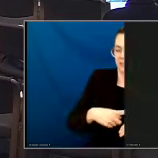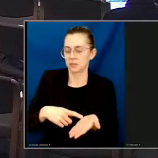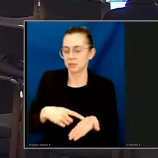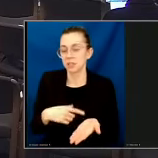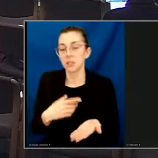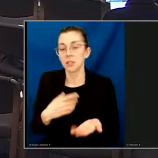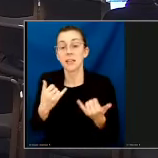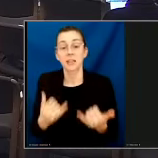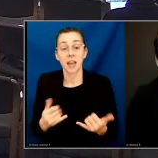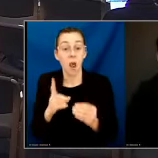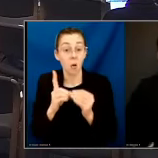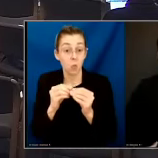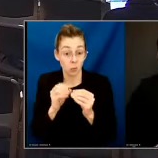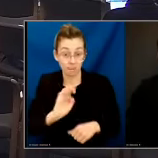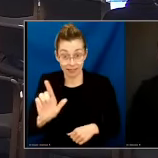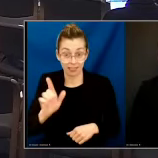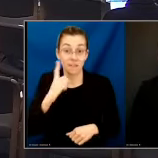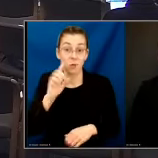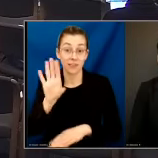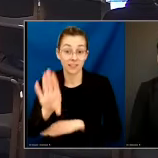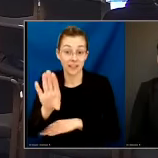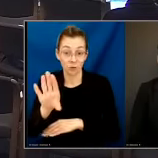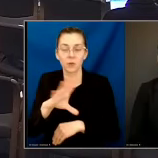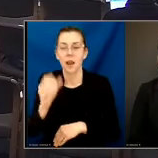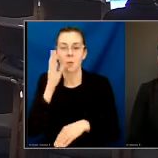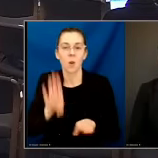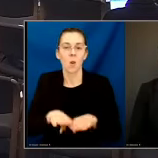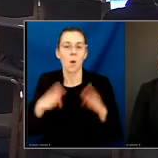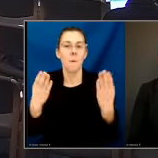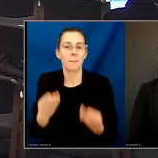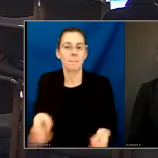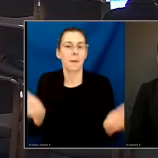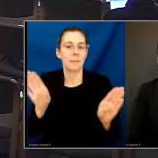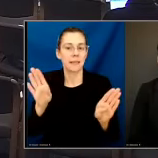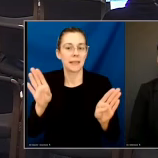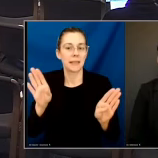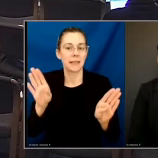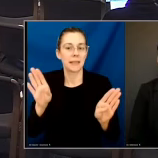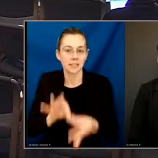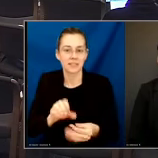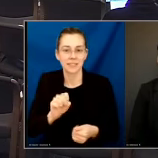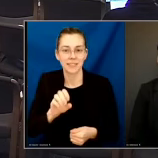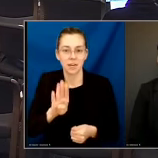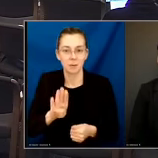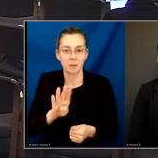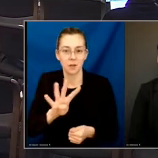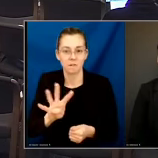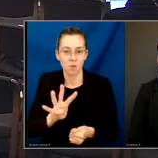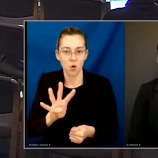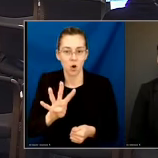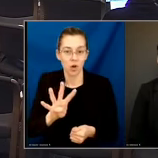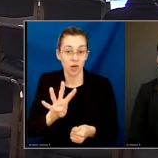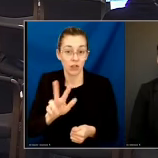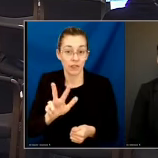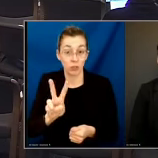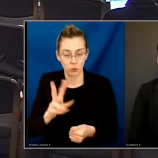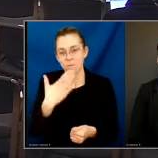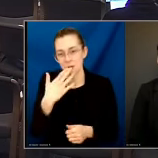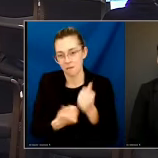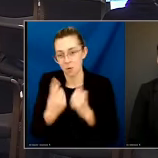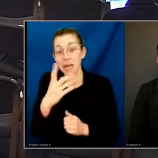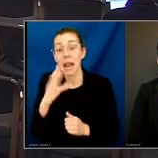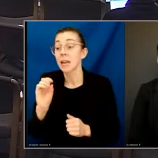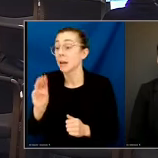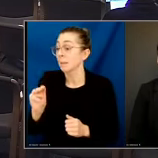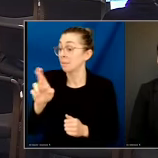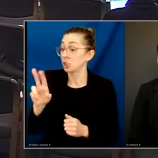to hear this afternoon, and we'll have opened a public hearing on Senate Bill 432. Thank you, everyone. And Mr. Dietz, could you